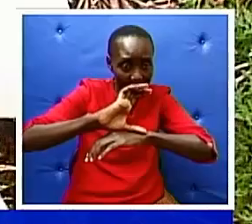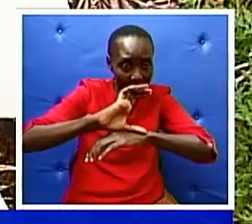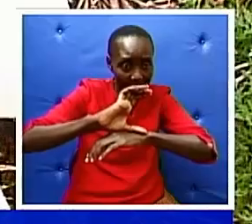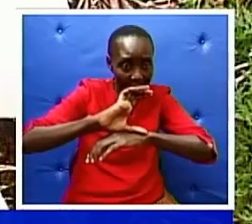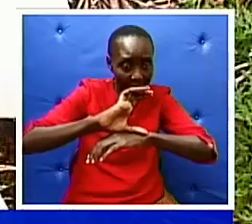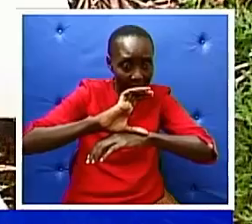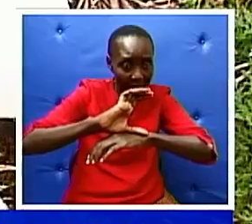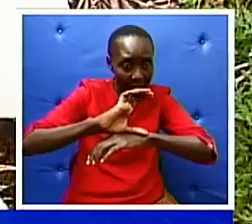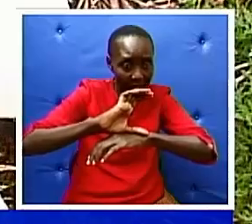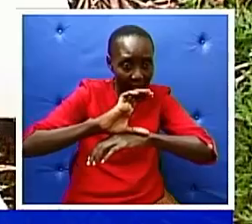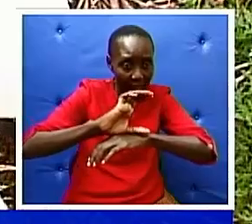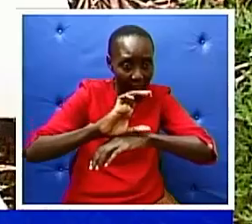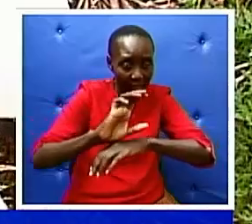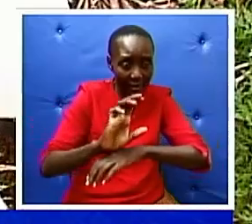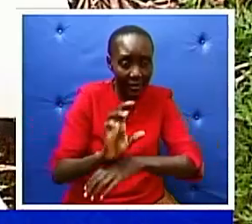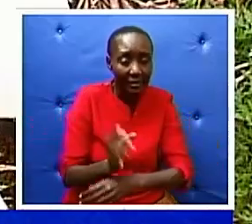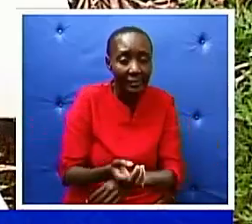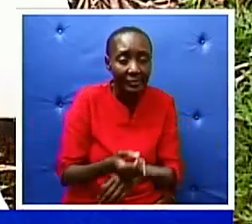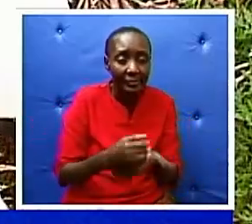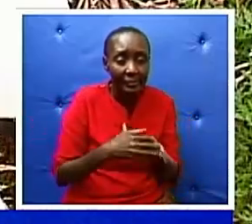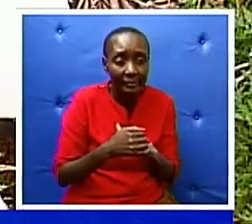observe your